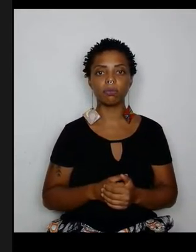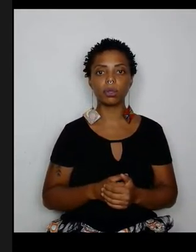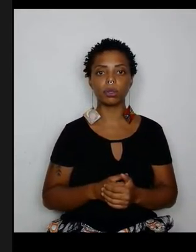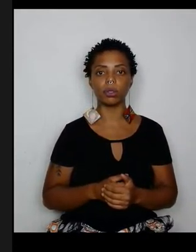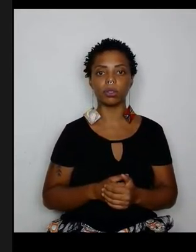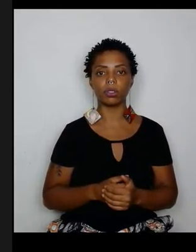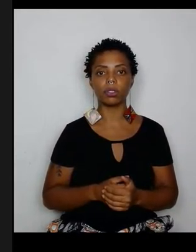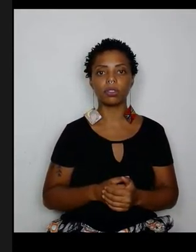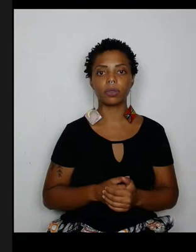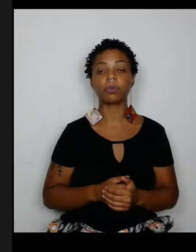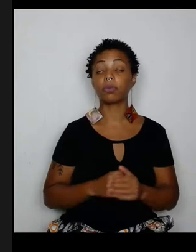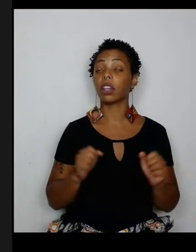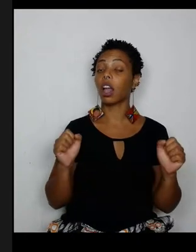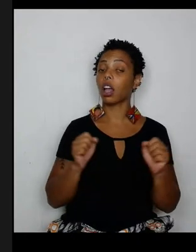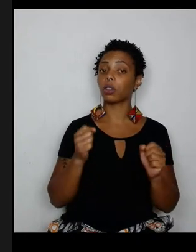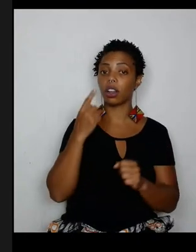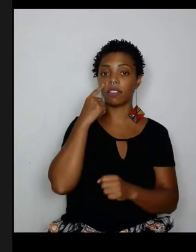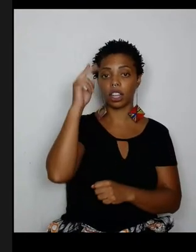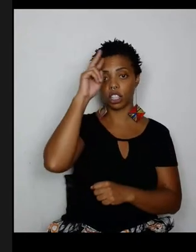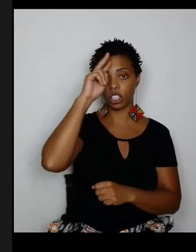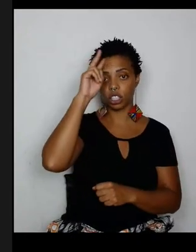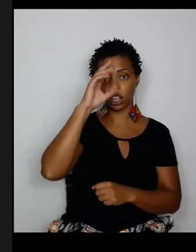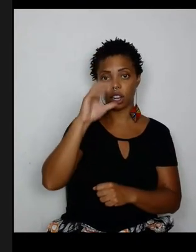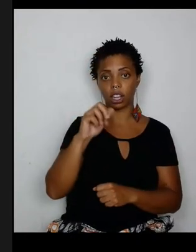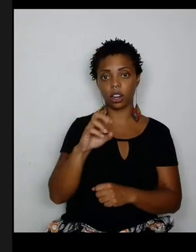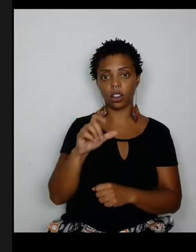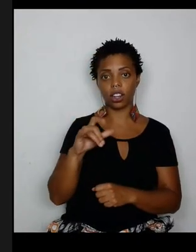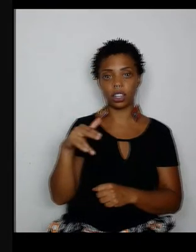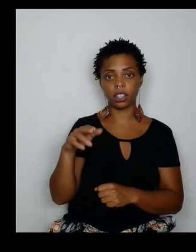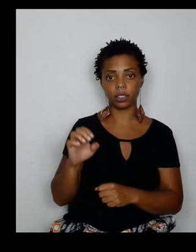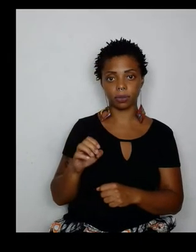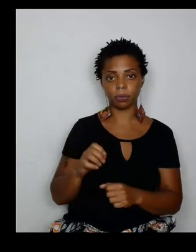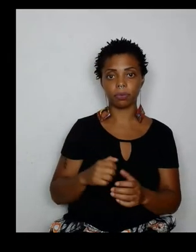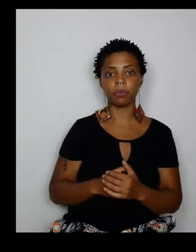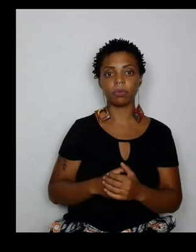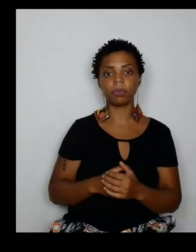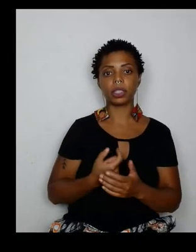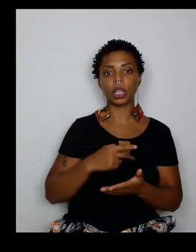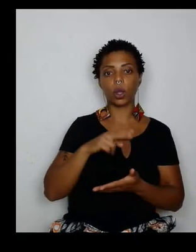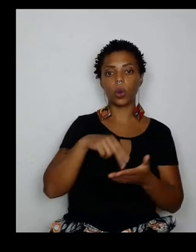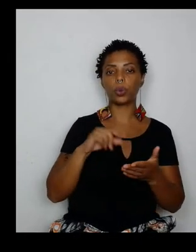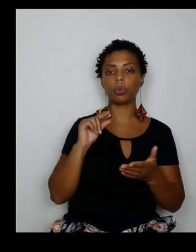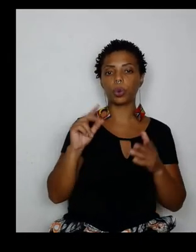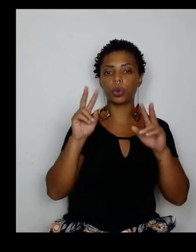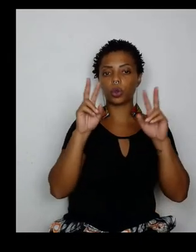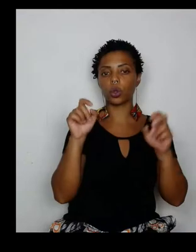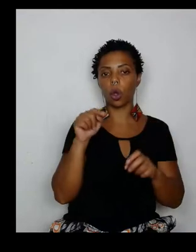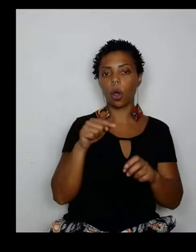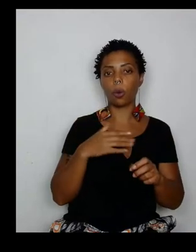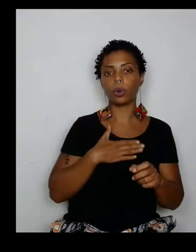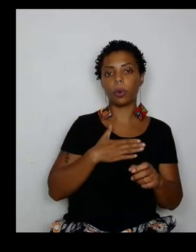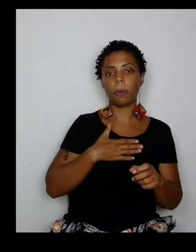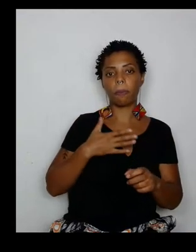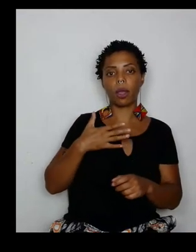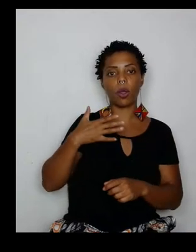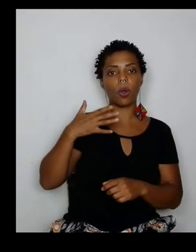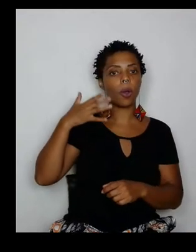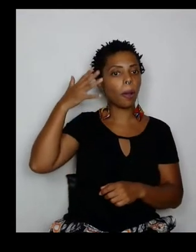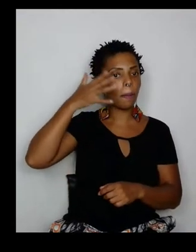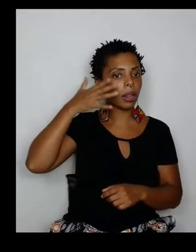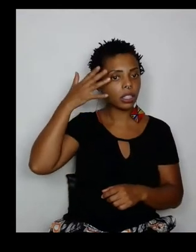i spoke to this somewhat in my talk about the idea of perhaps decentering gogan from the study of